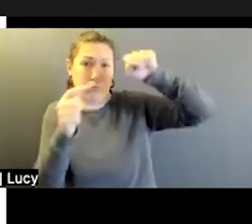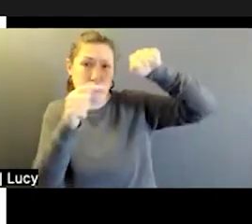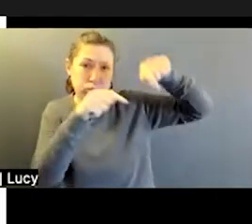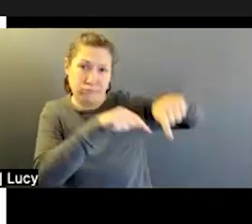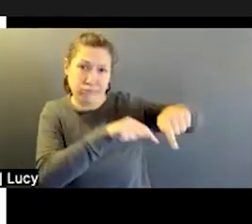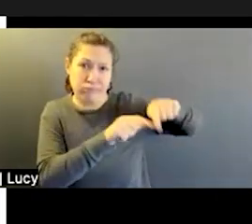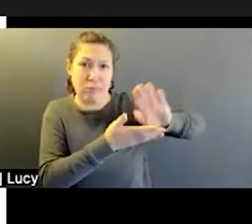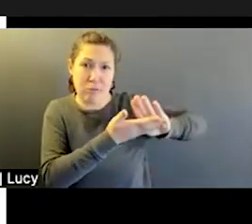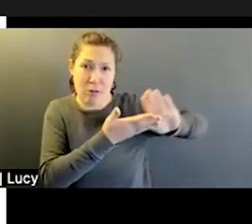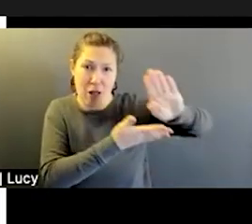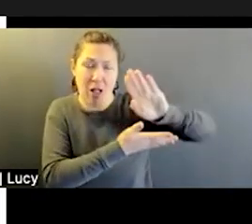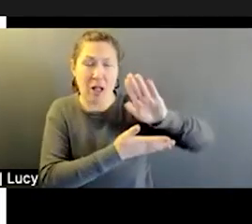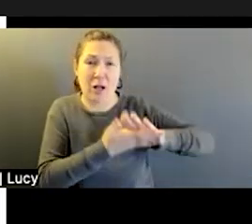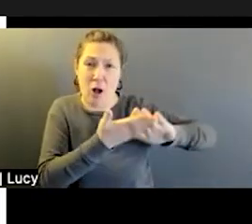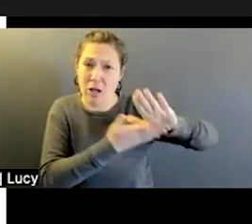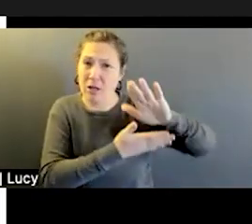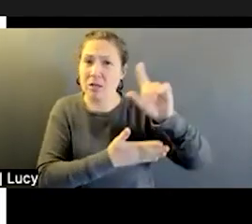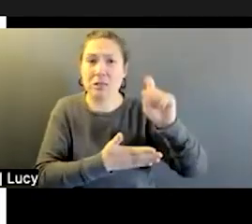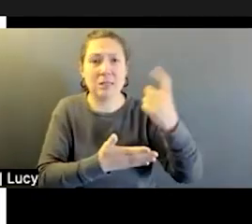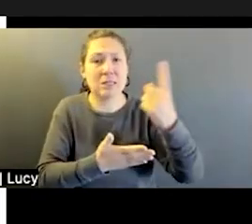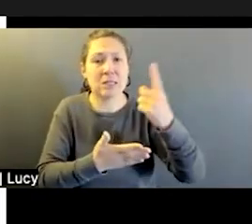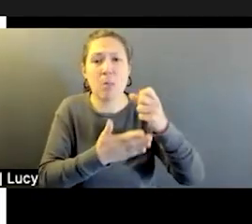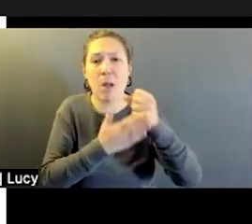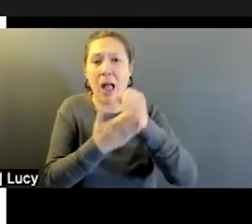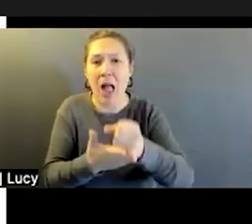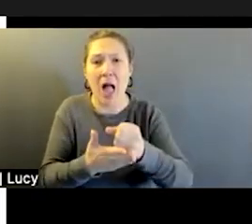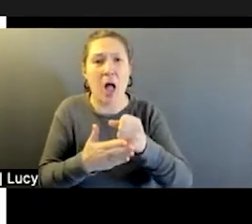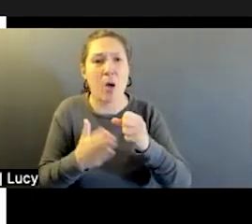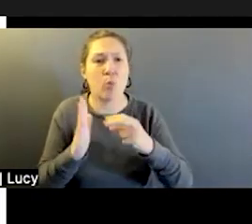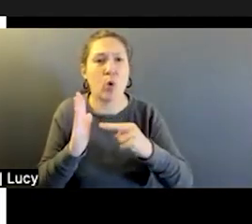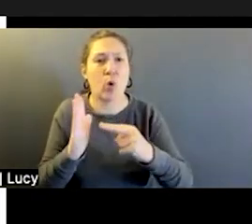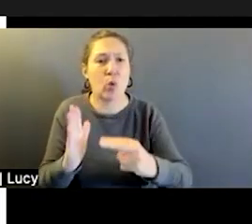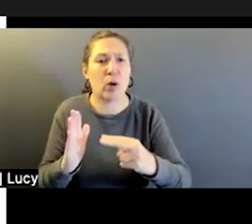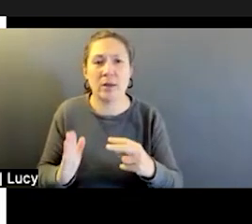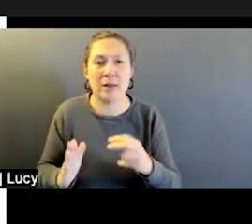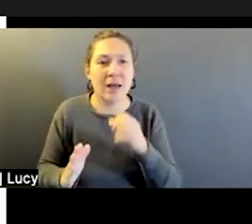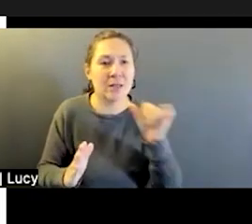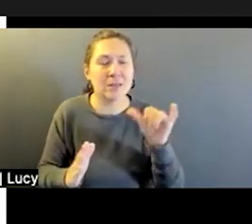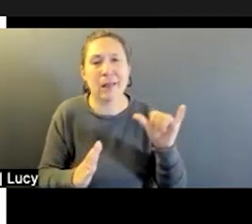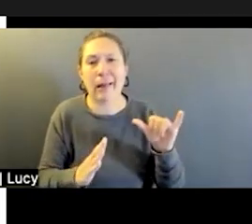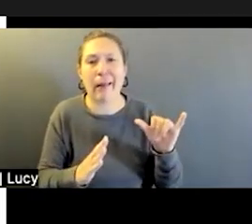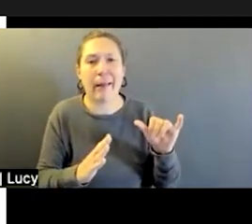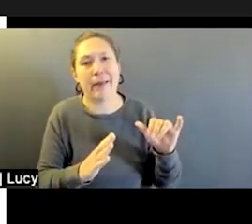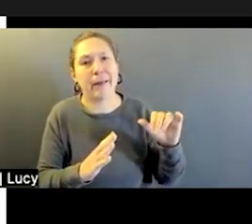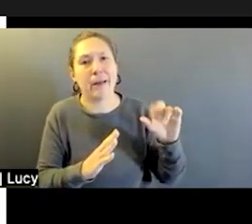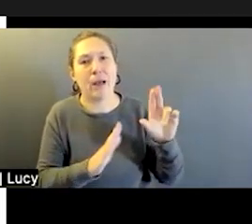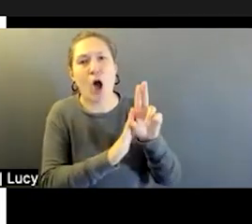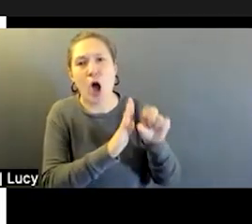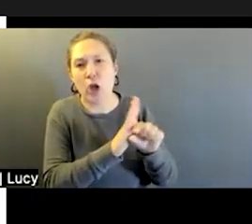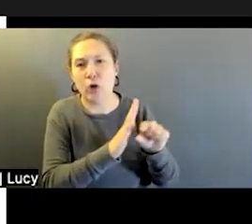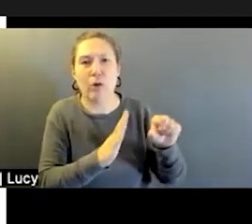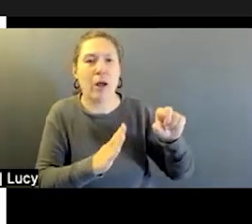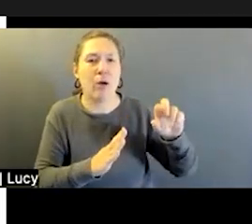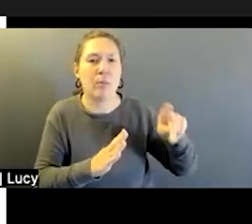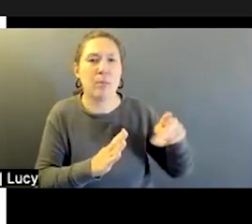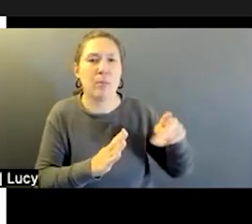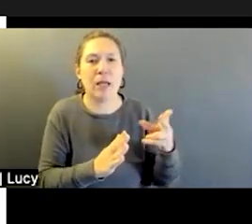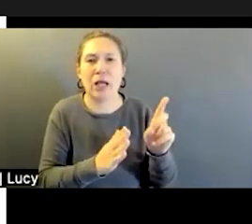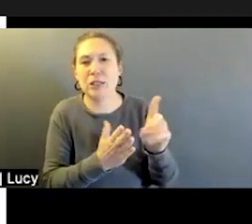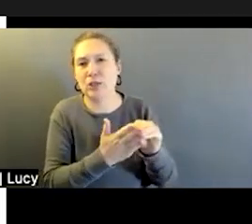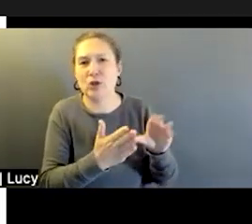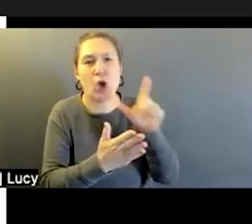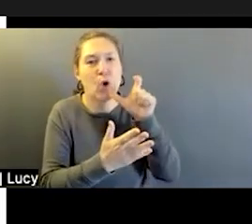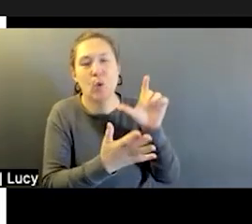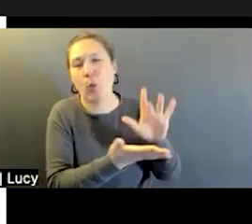not an exploited undergrad or a PhD student to read for him. It